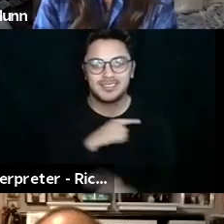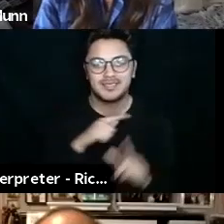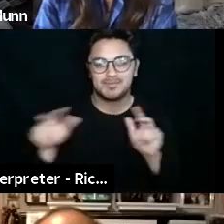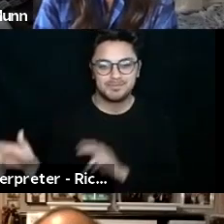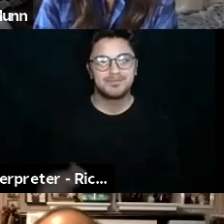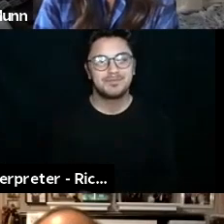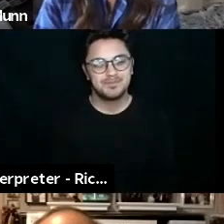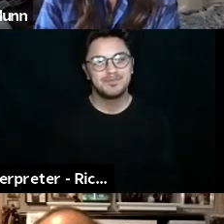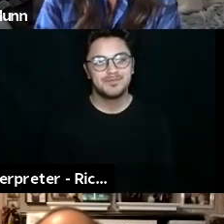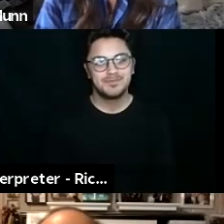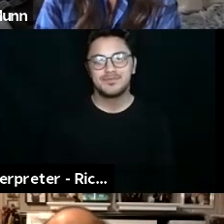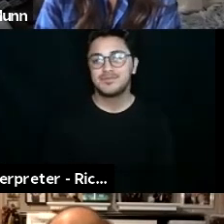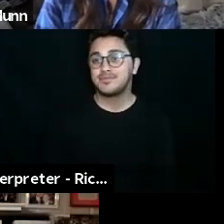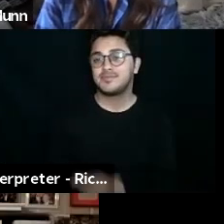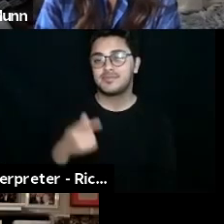You guys, it was a